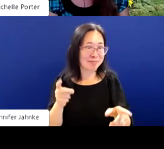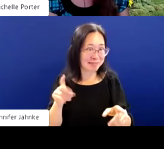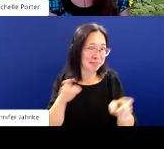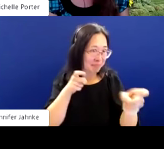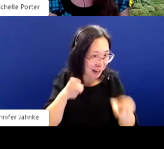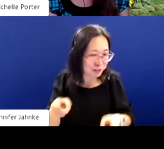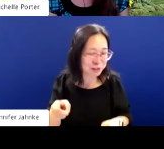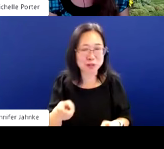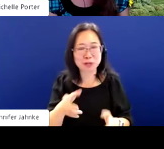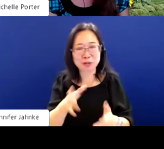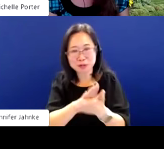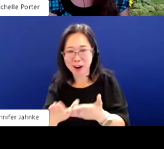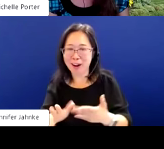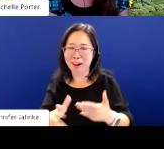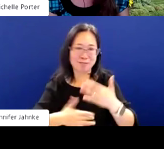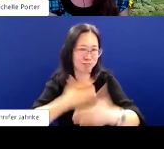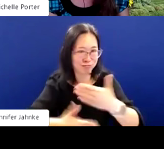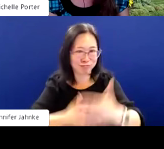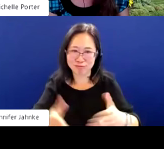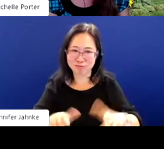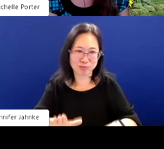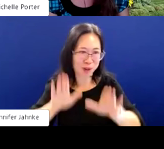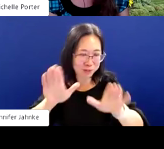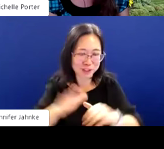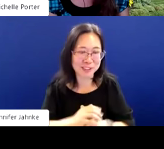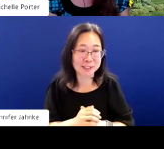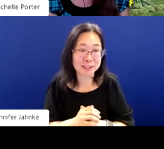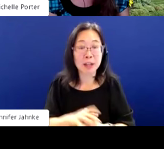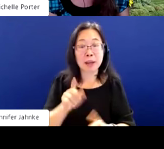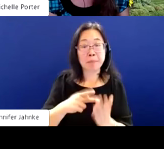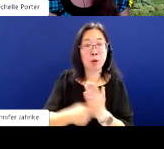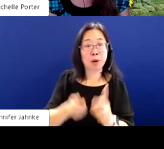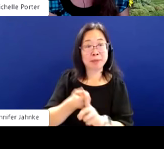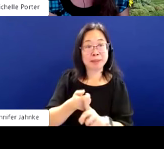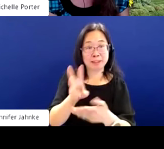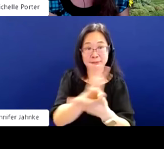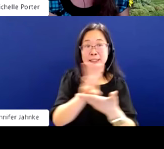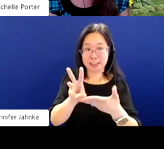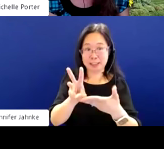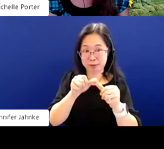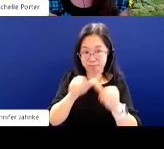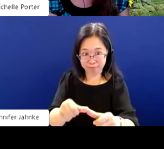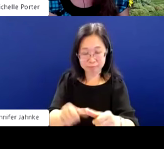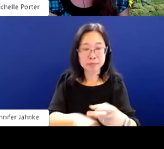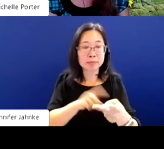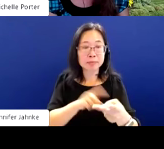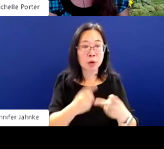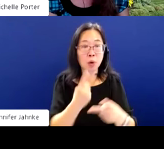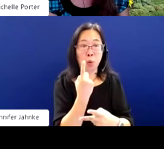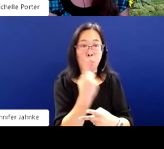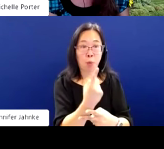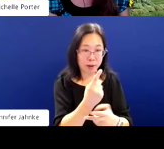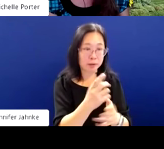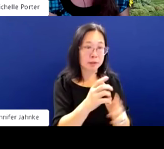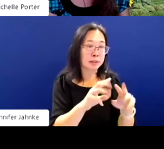wonderfully. So the program ran for 6 weeks with one session of 90 minutes per